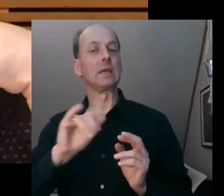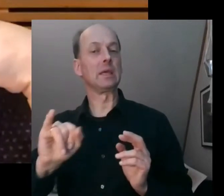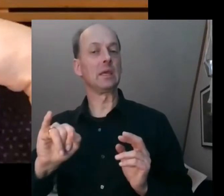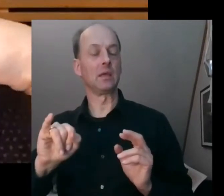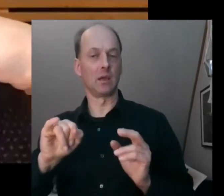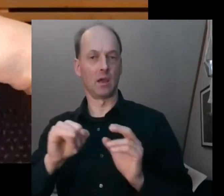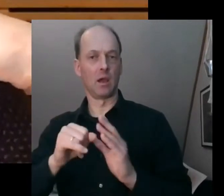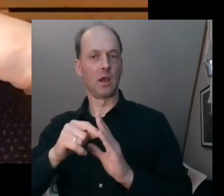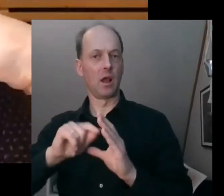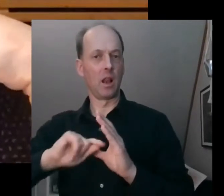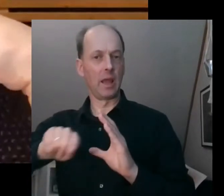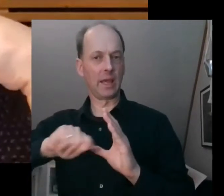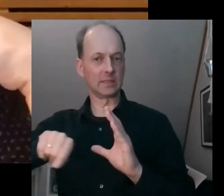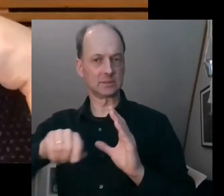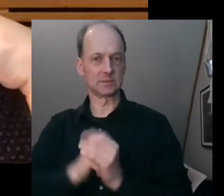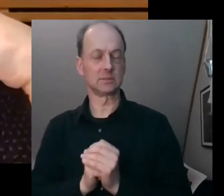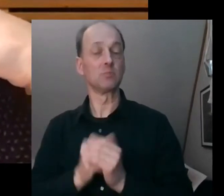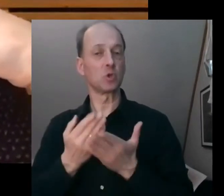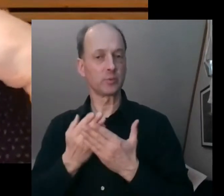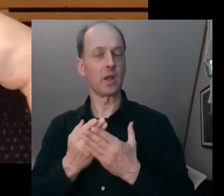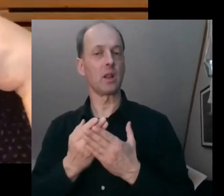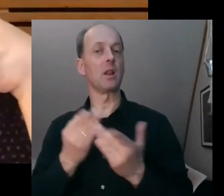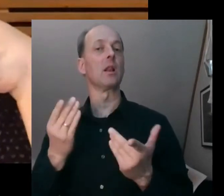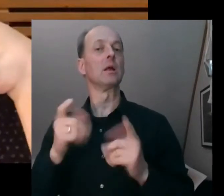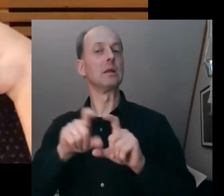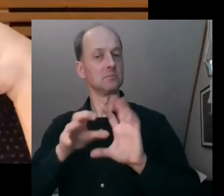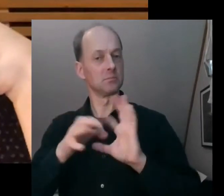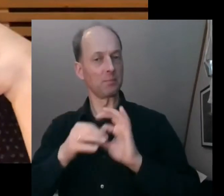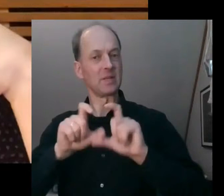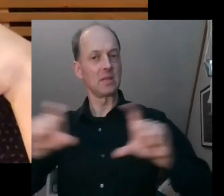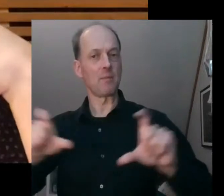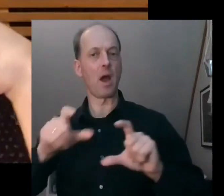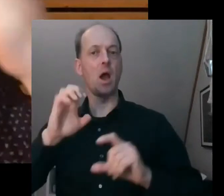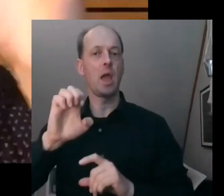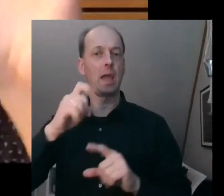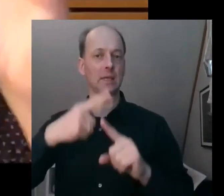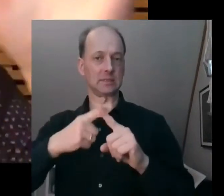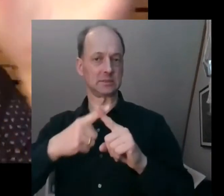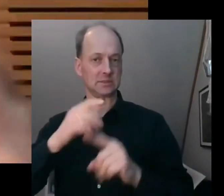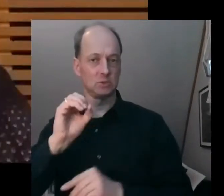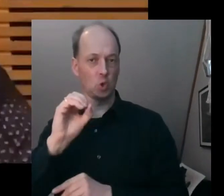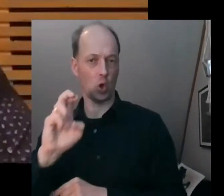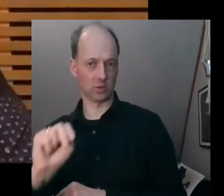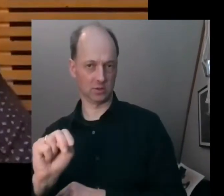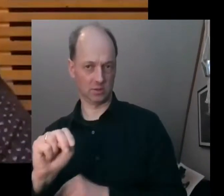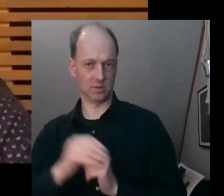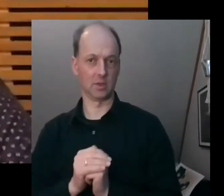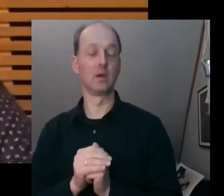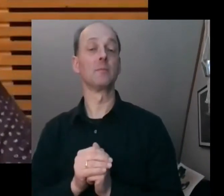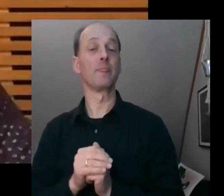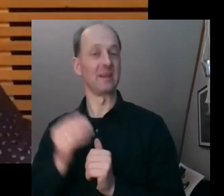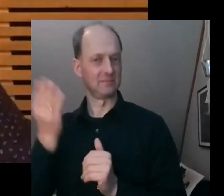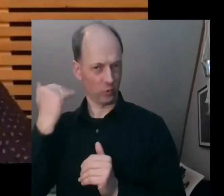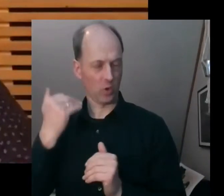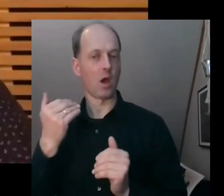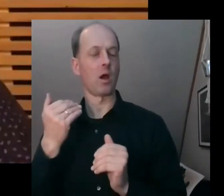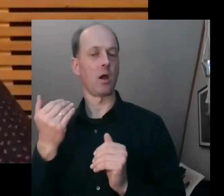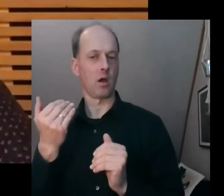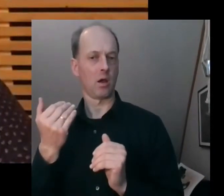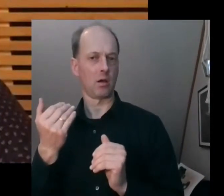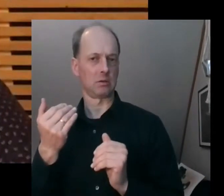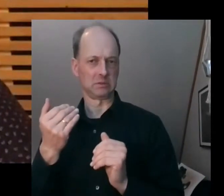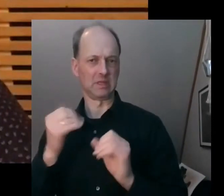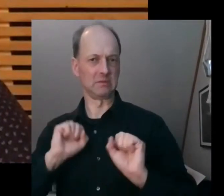for issues, how you can make such a film, and we found something like Exxon, the climate crisis issue. It's